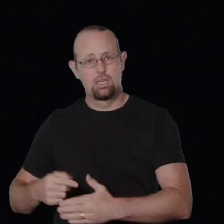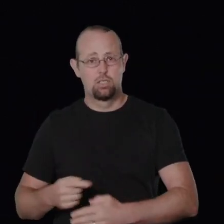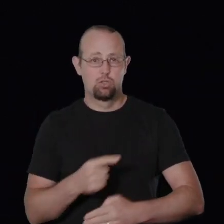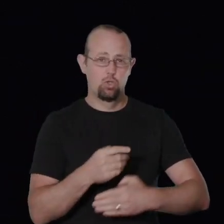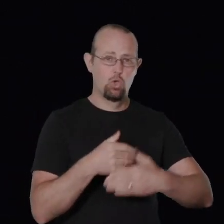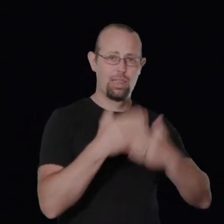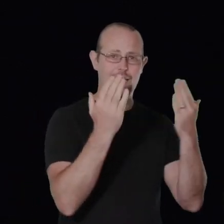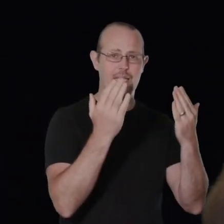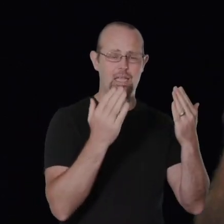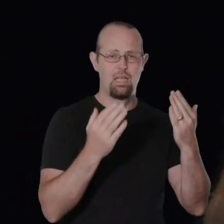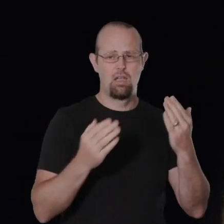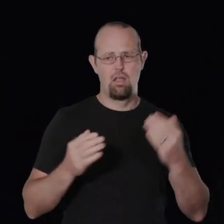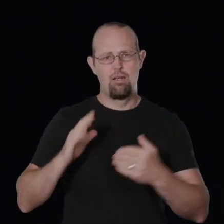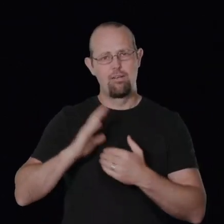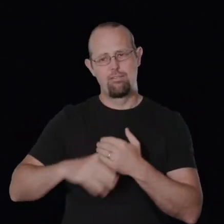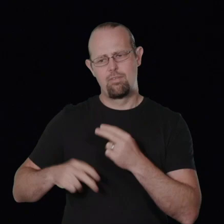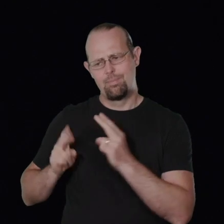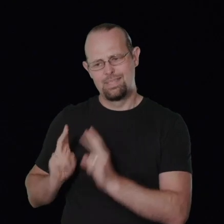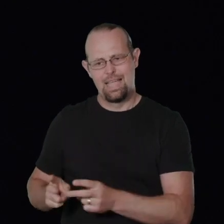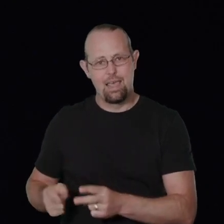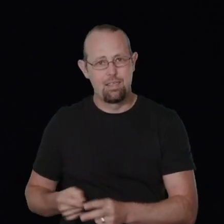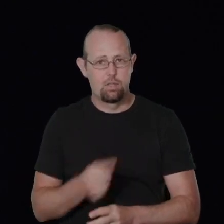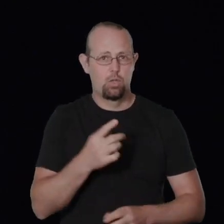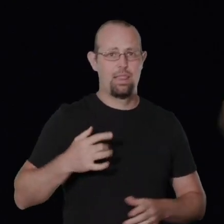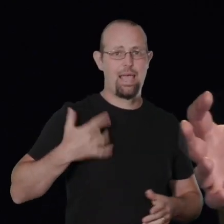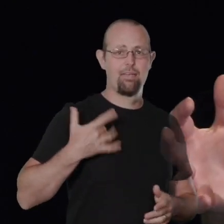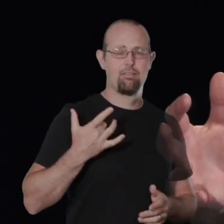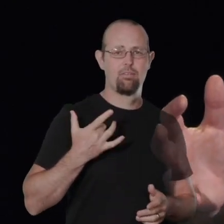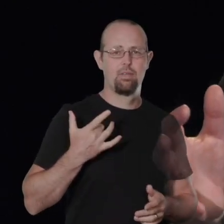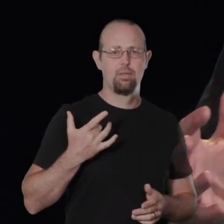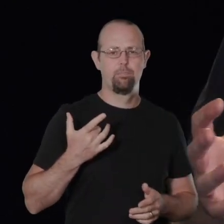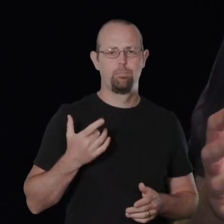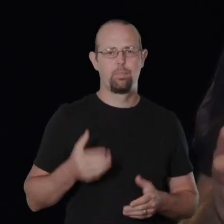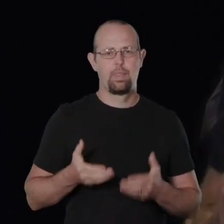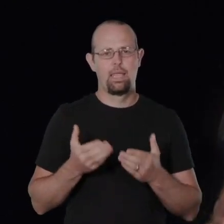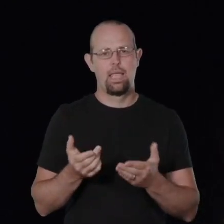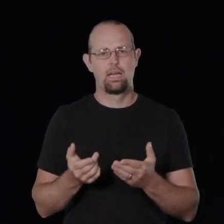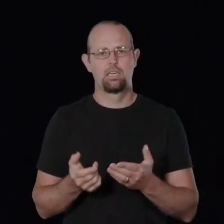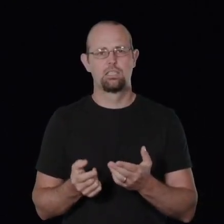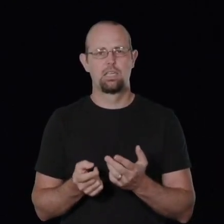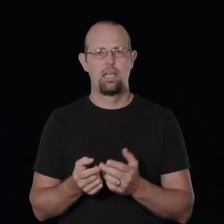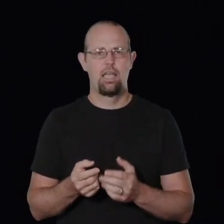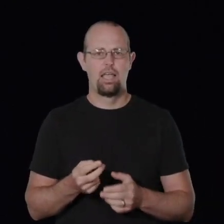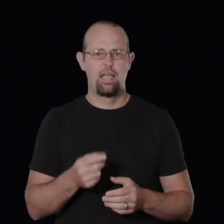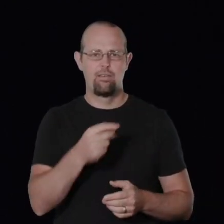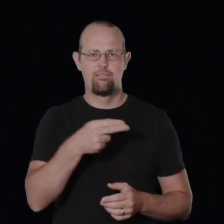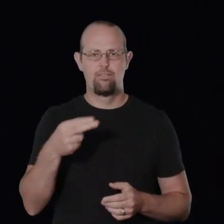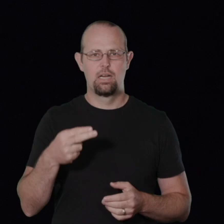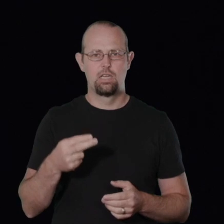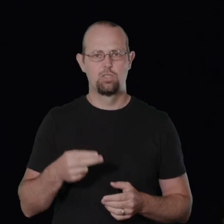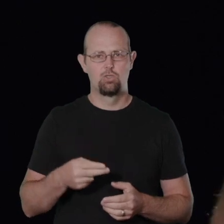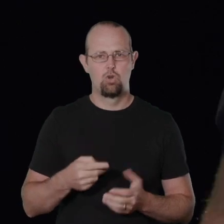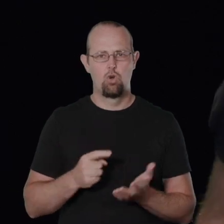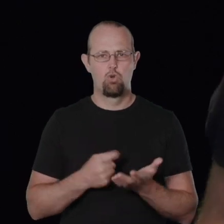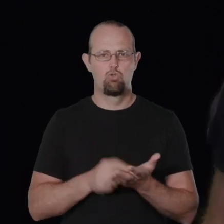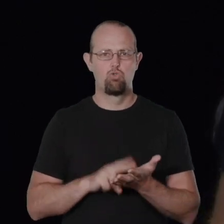in darkness, to being in light, to being dead in sin, to alive in Jesus? Well, here's another verse from this amazing